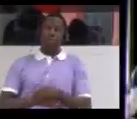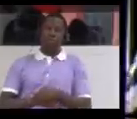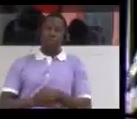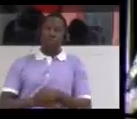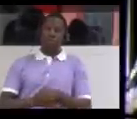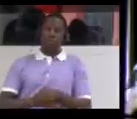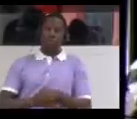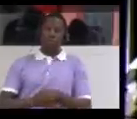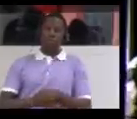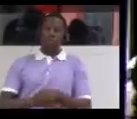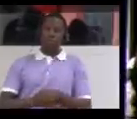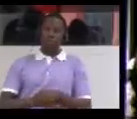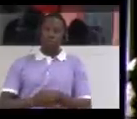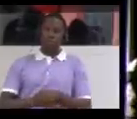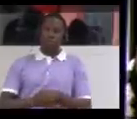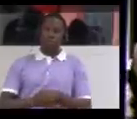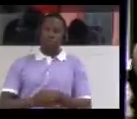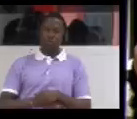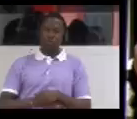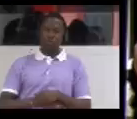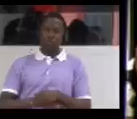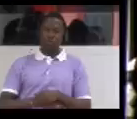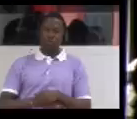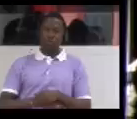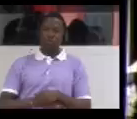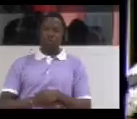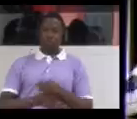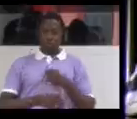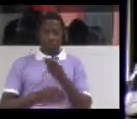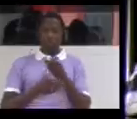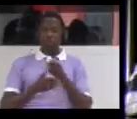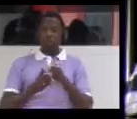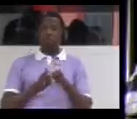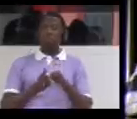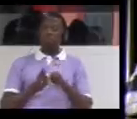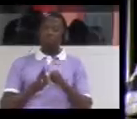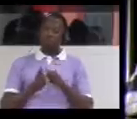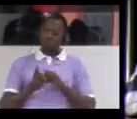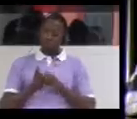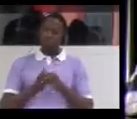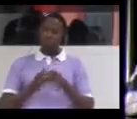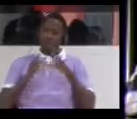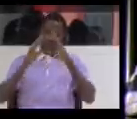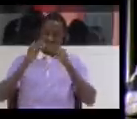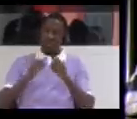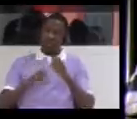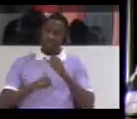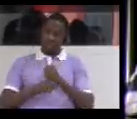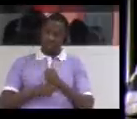Thank you. All right. I'll just go through a few housekeeping rules before we begin.